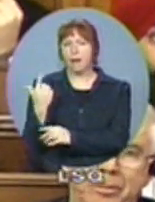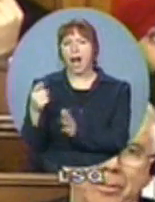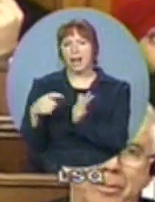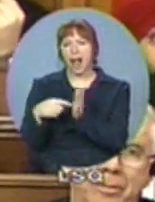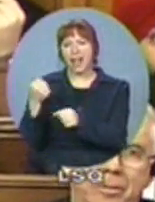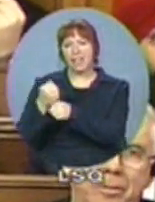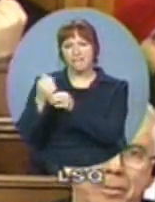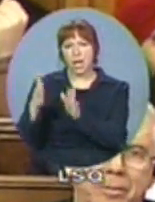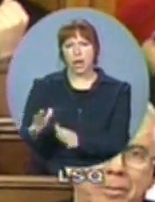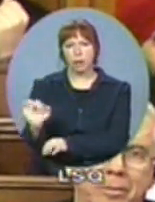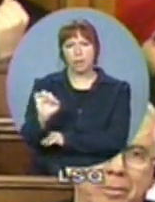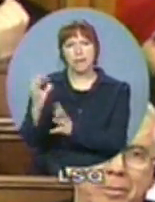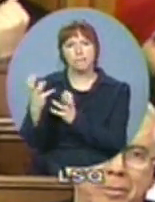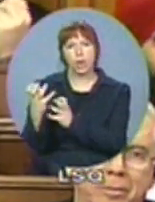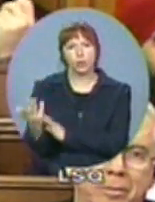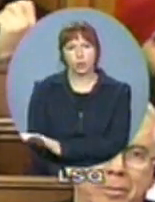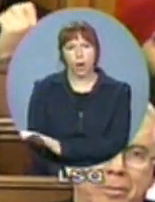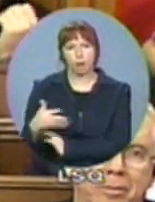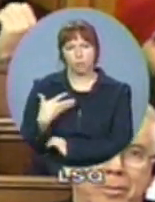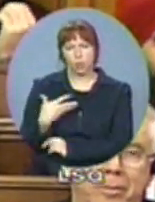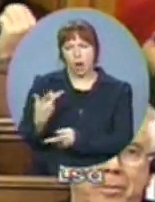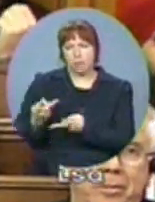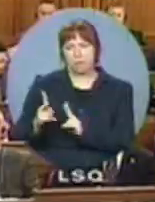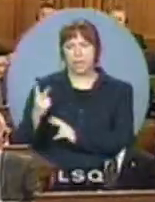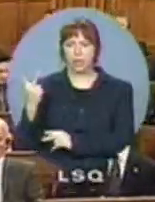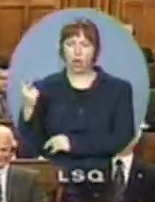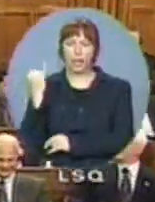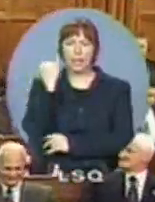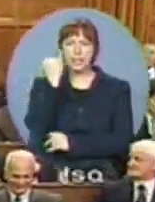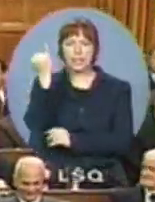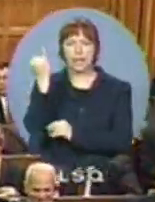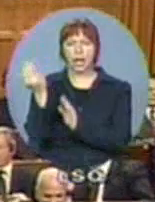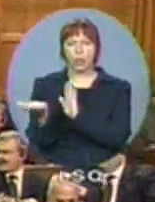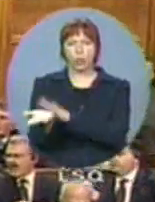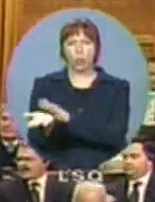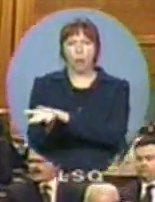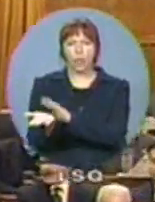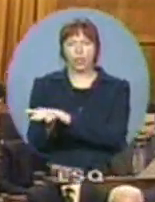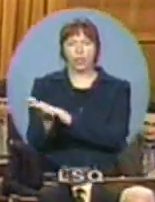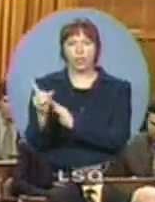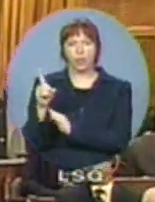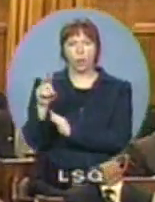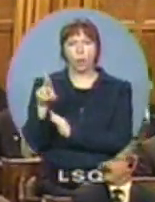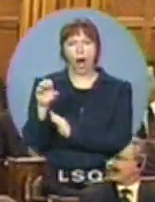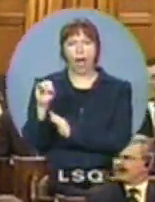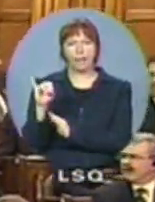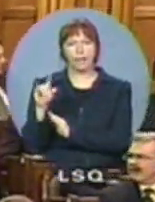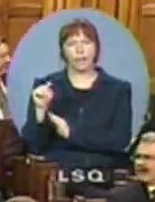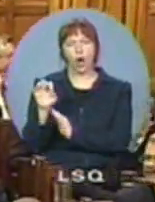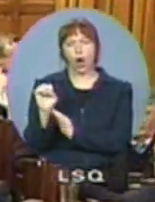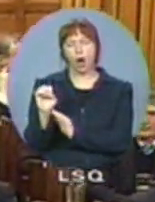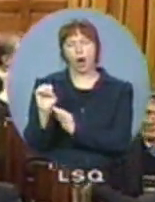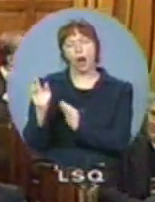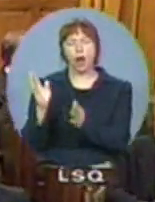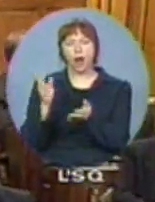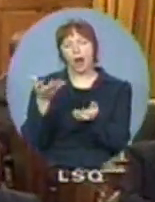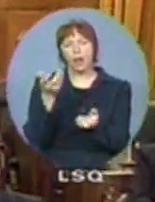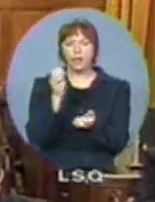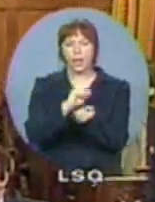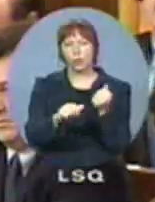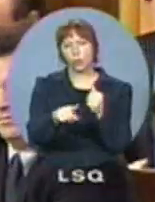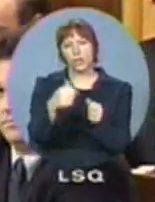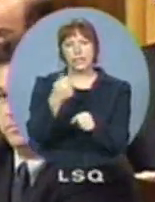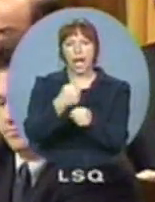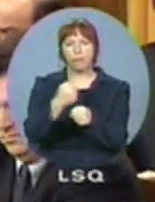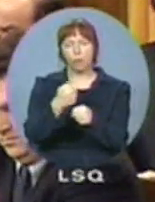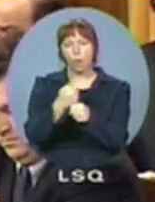right-wing ideologies to kill real Canadian jobs? The Honourable Minister of Industry.